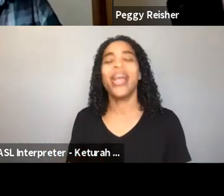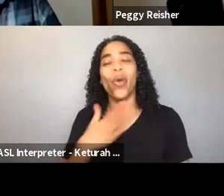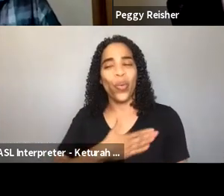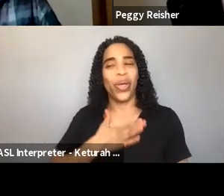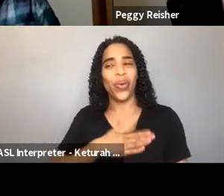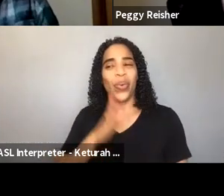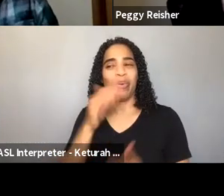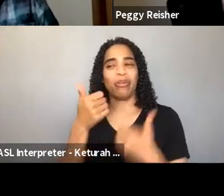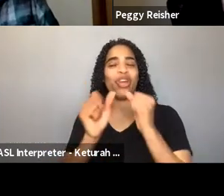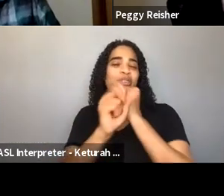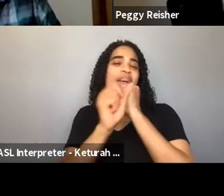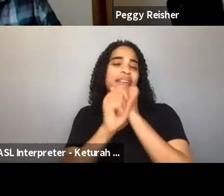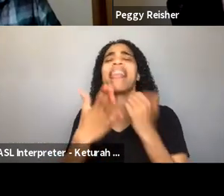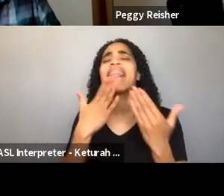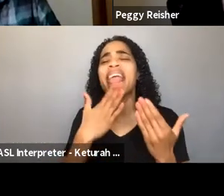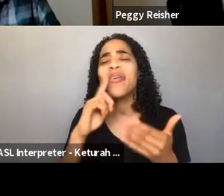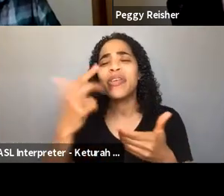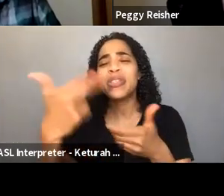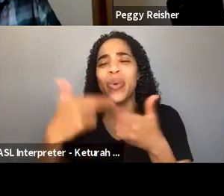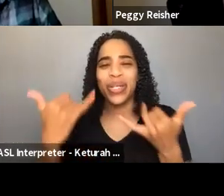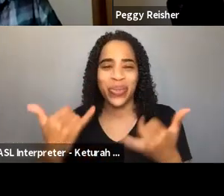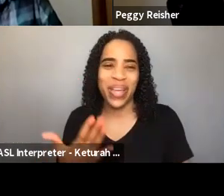Yeah. Thank you, everybody.